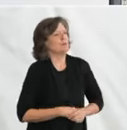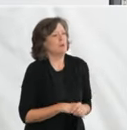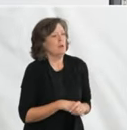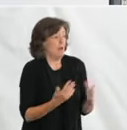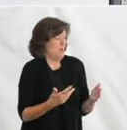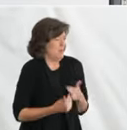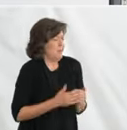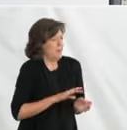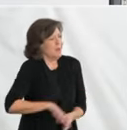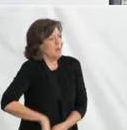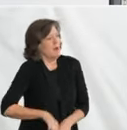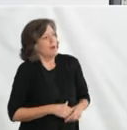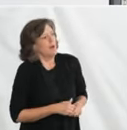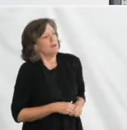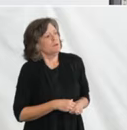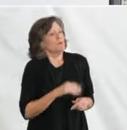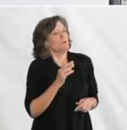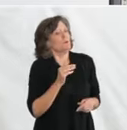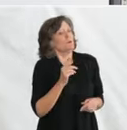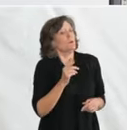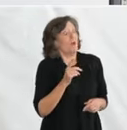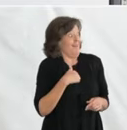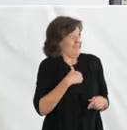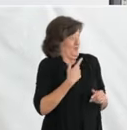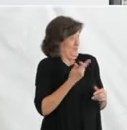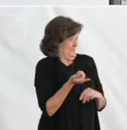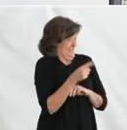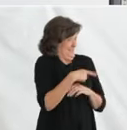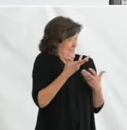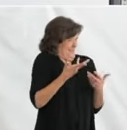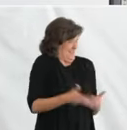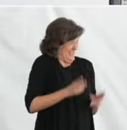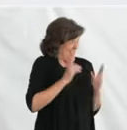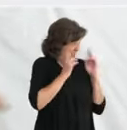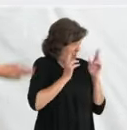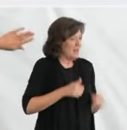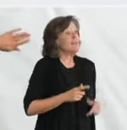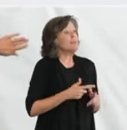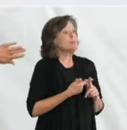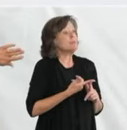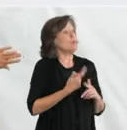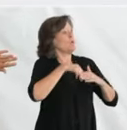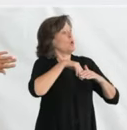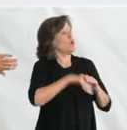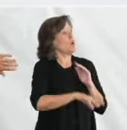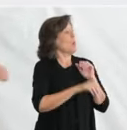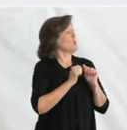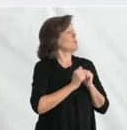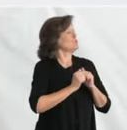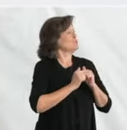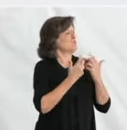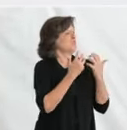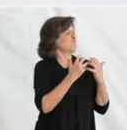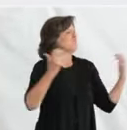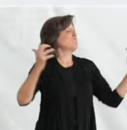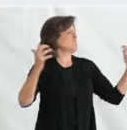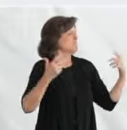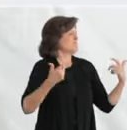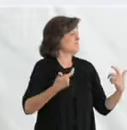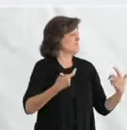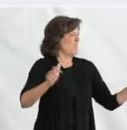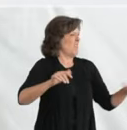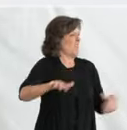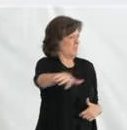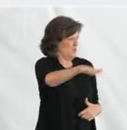and then at the end of the day, we were going to go in the auditorium, and this had never happened before. The teachers were going to stand on stage, and the teachers were going to